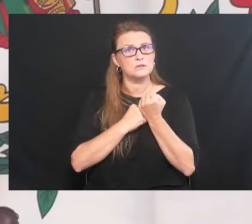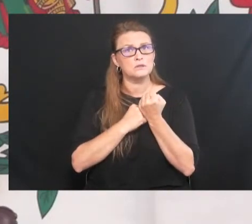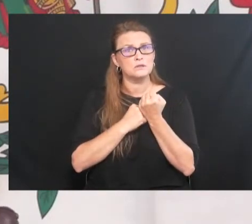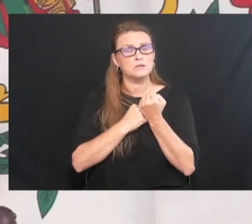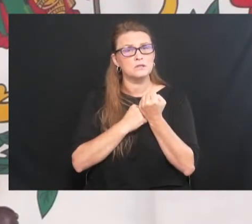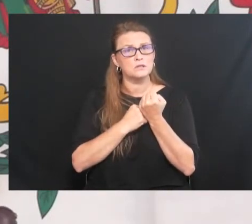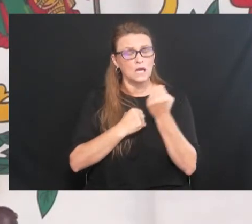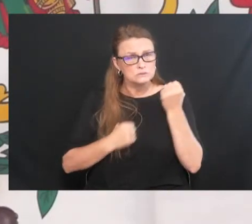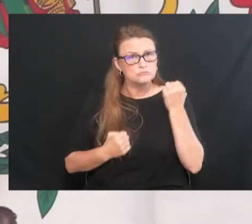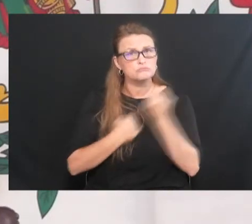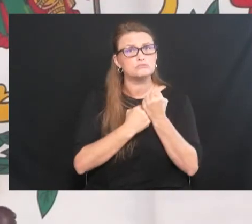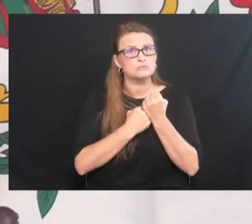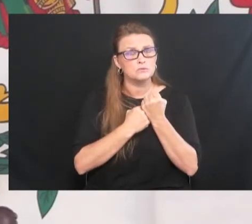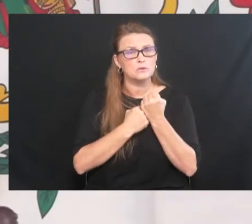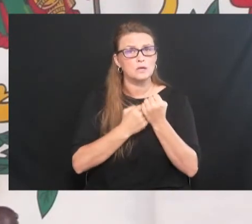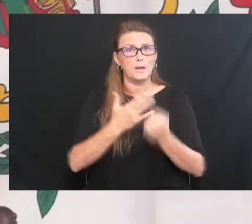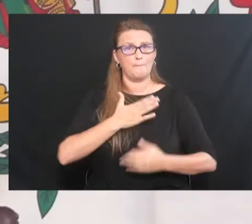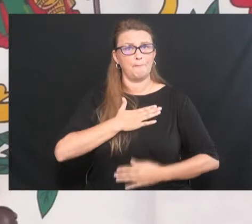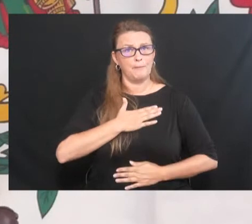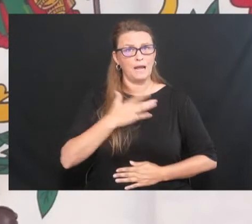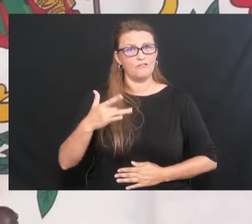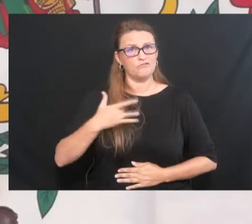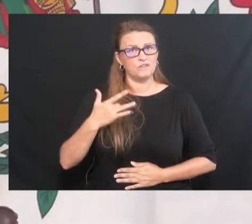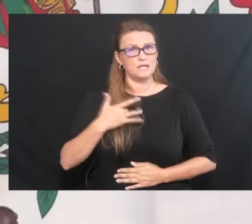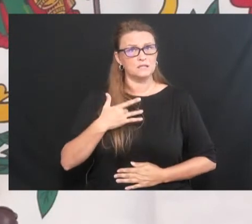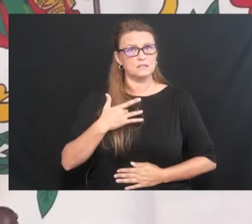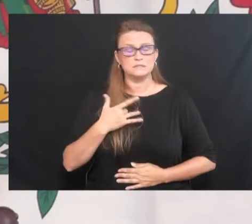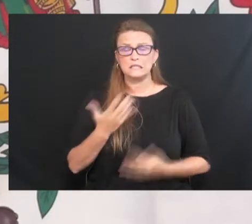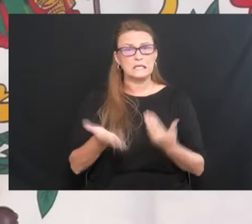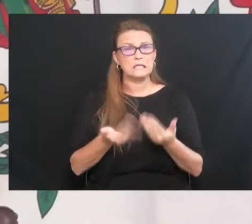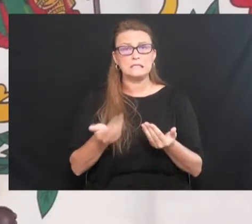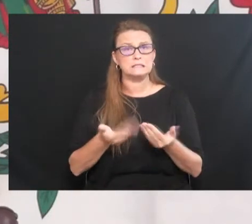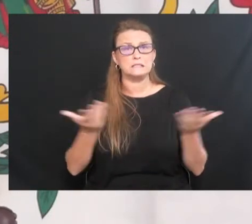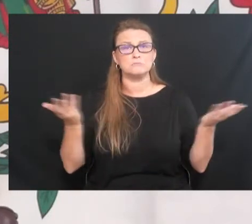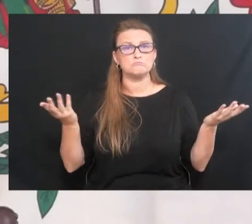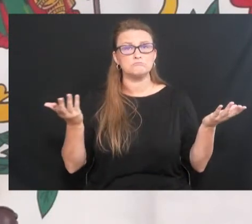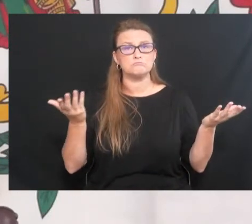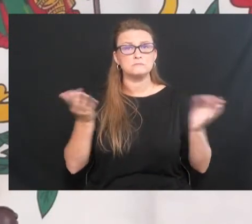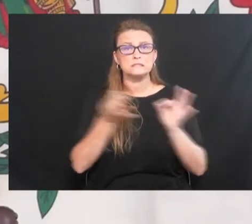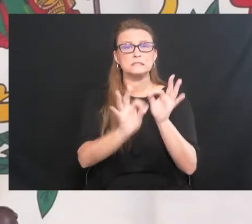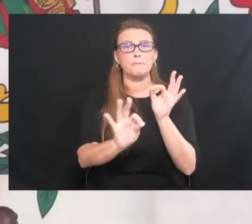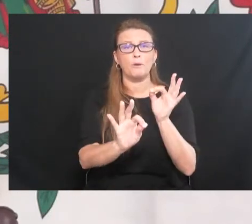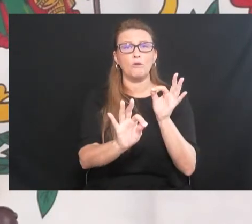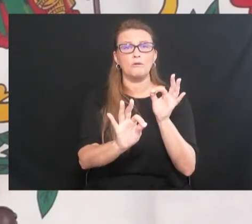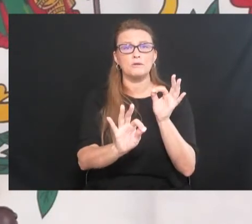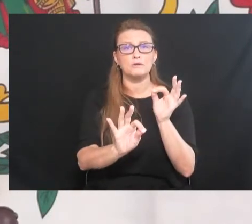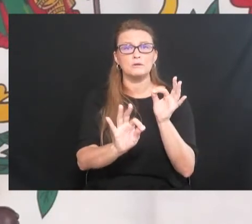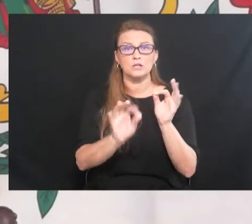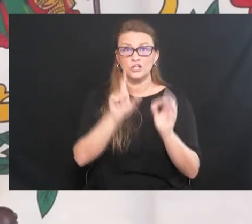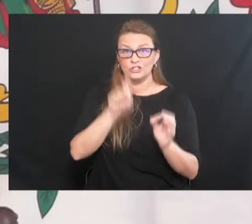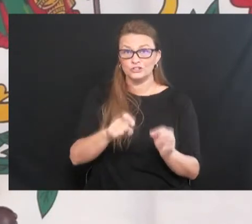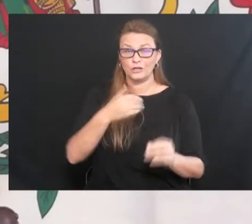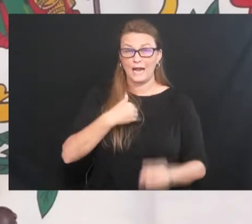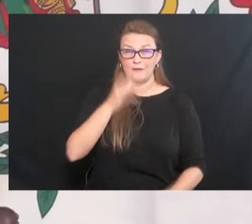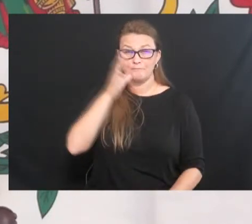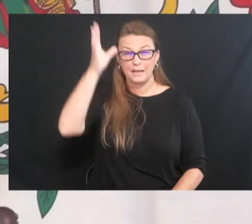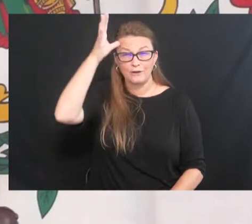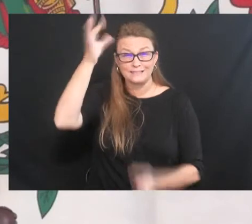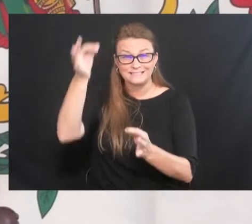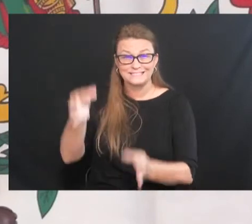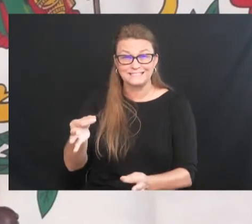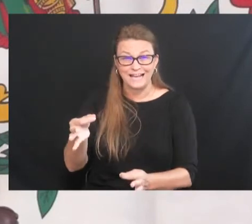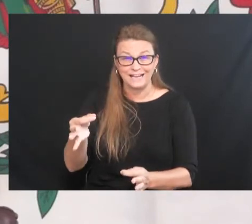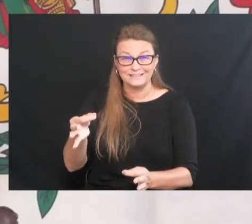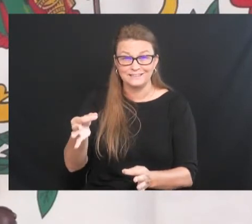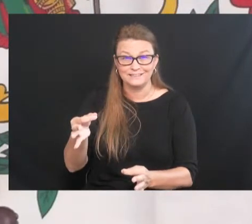have stood steadfast, and my feelings are really simple, and that's just this. We should have our parents deciding. We